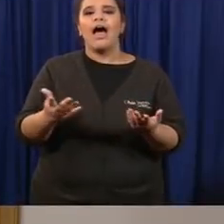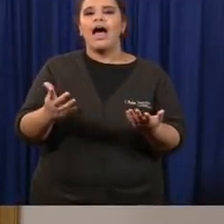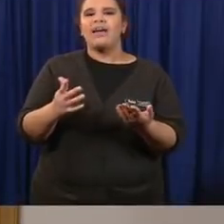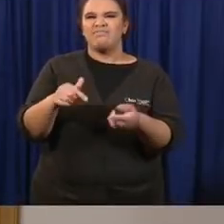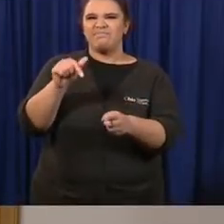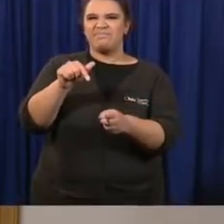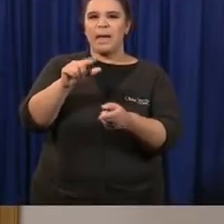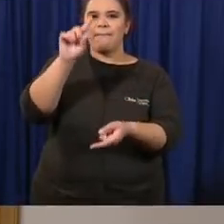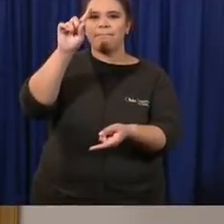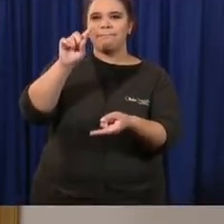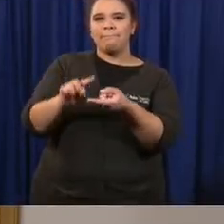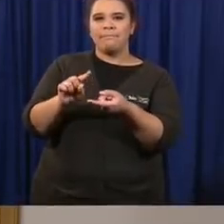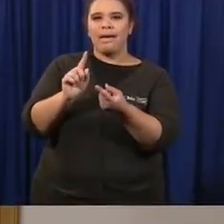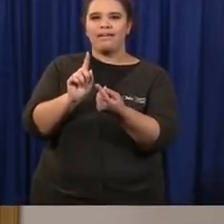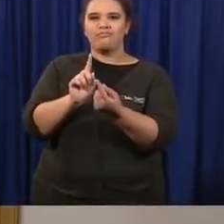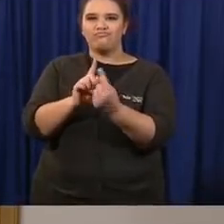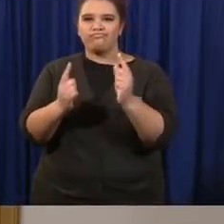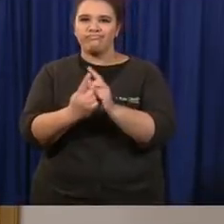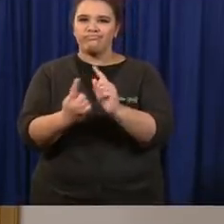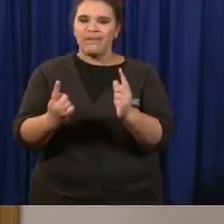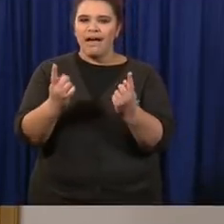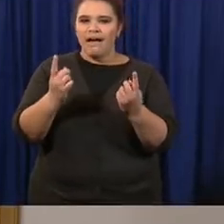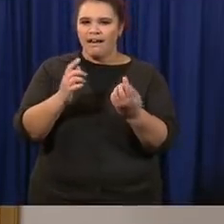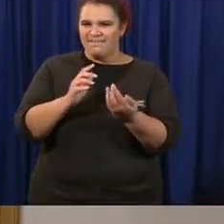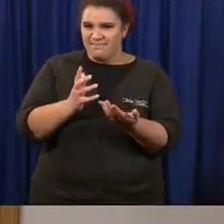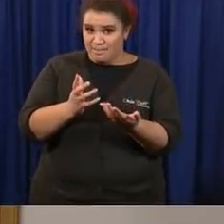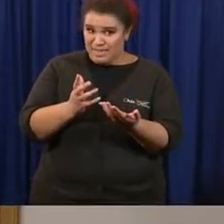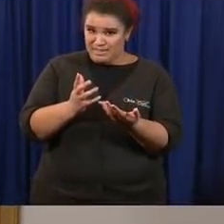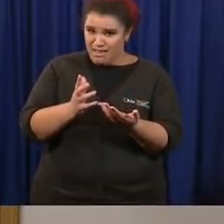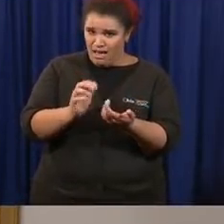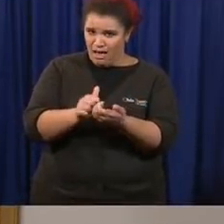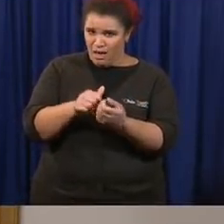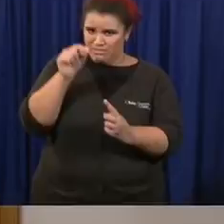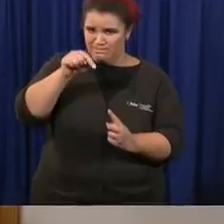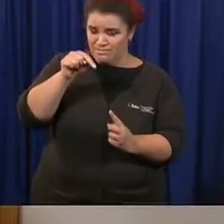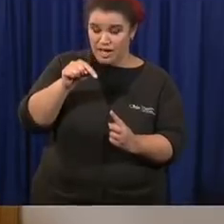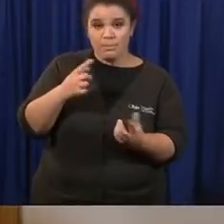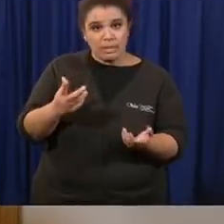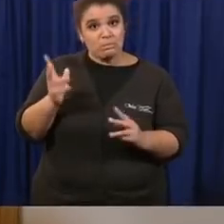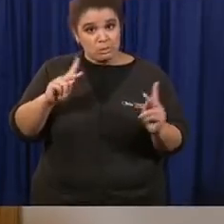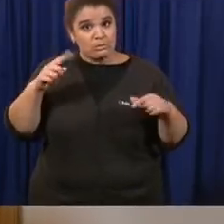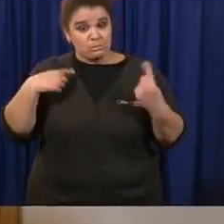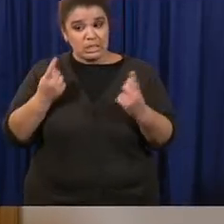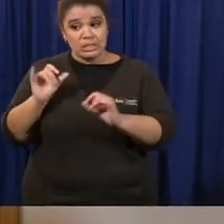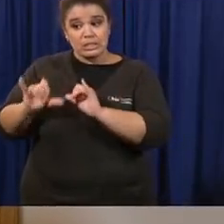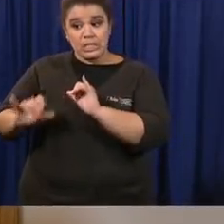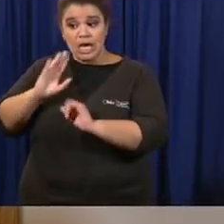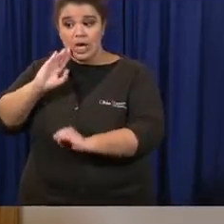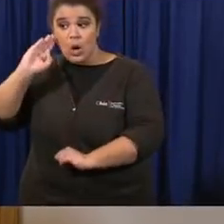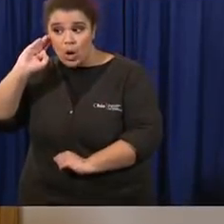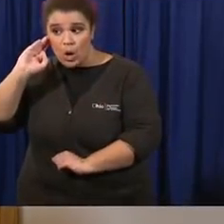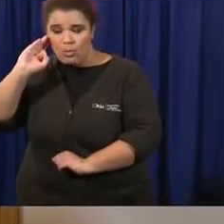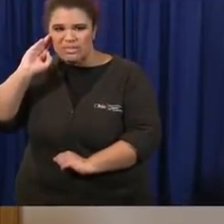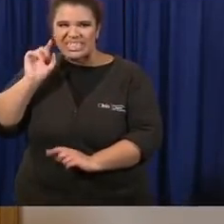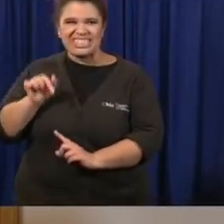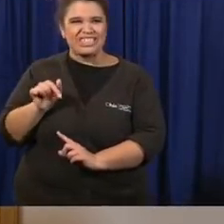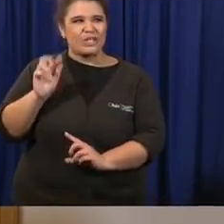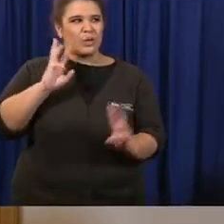who have stayed home and are not exposed and they're worried about catching it if we do have a second wave?